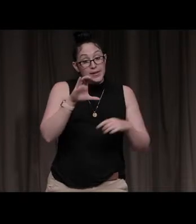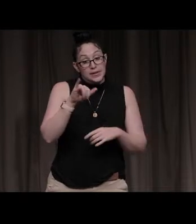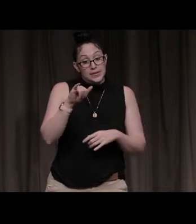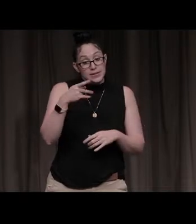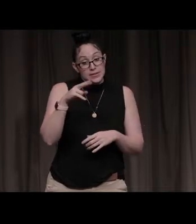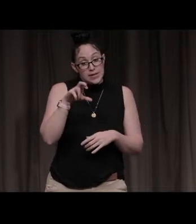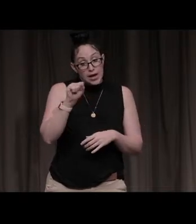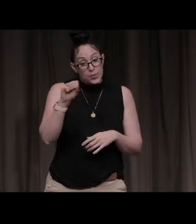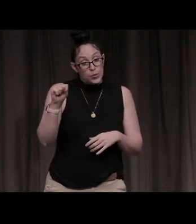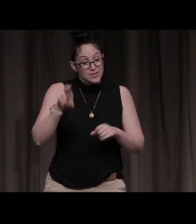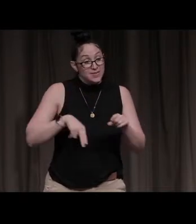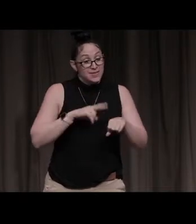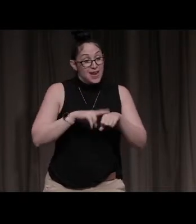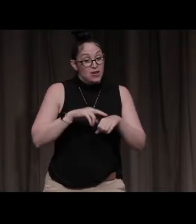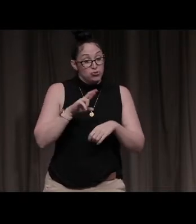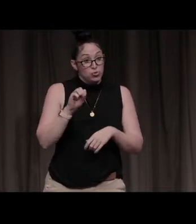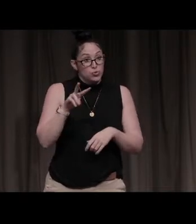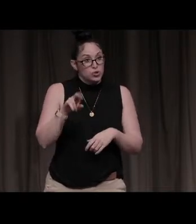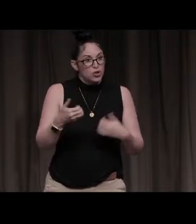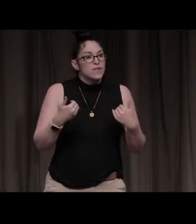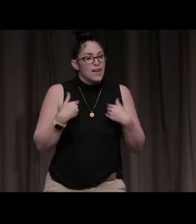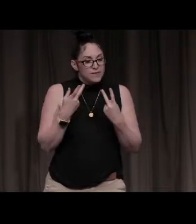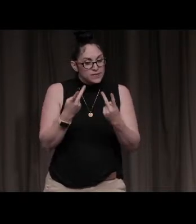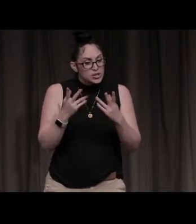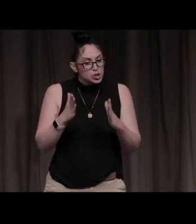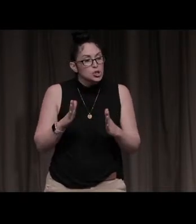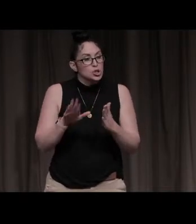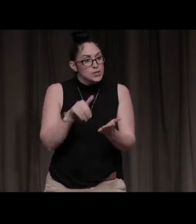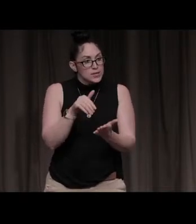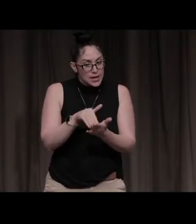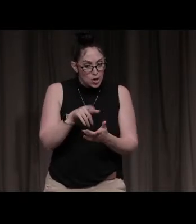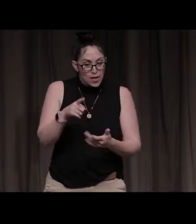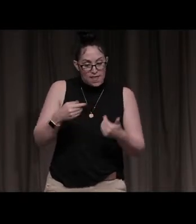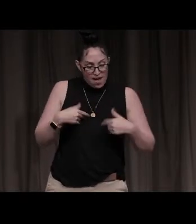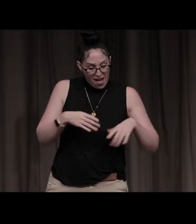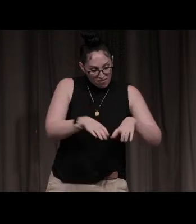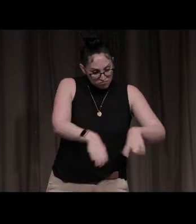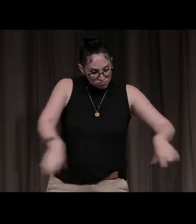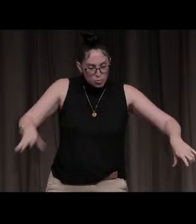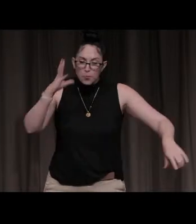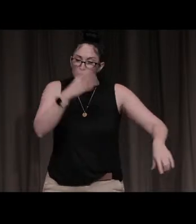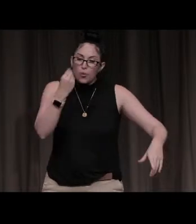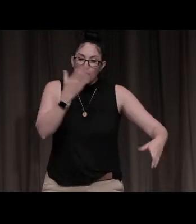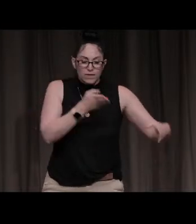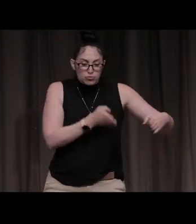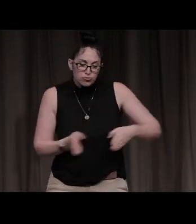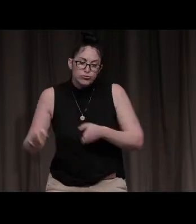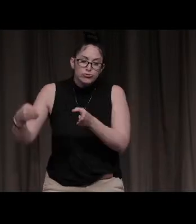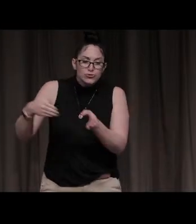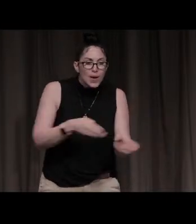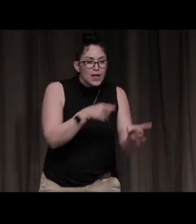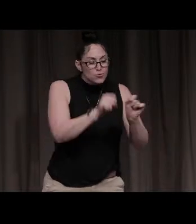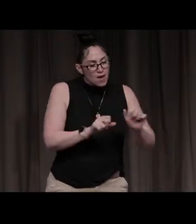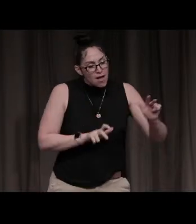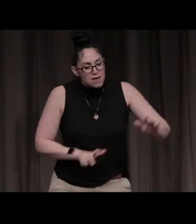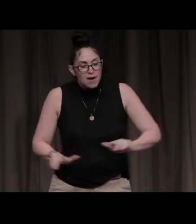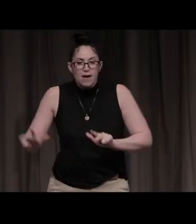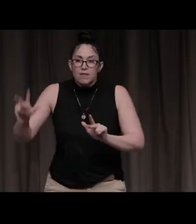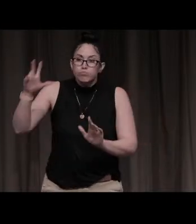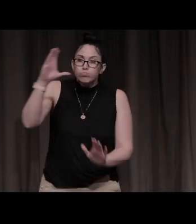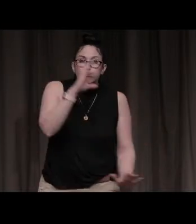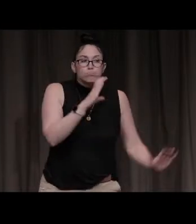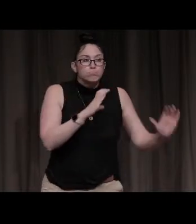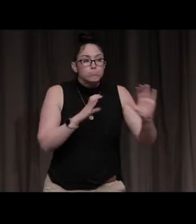Oasis Visitor Center. There's boardwalks there. And when you feel comfortable, there's beautiful trails out there that you can explore as